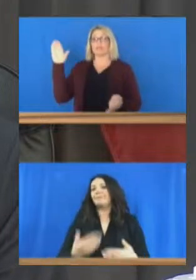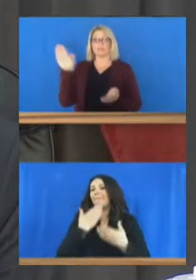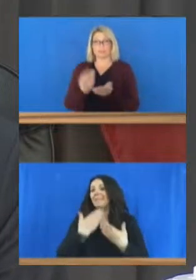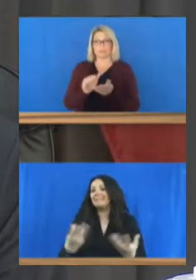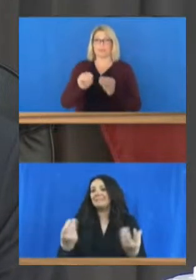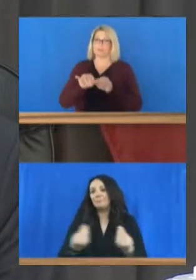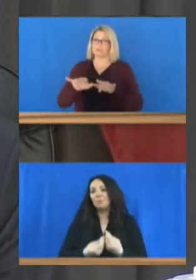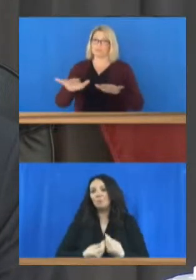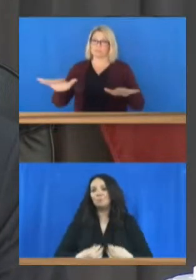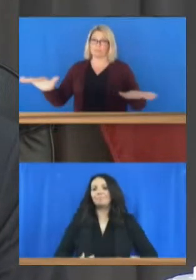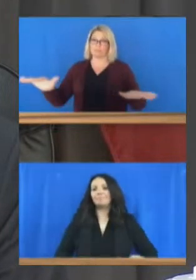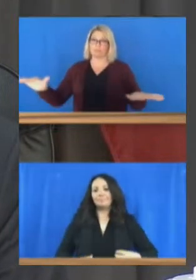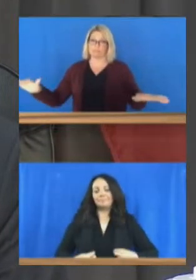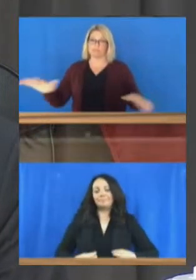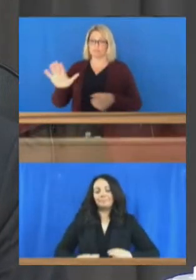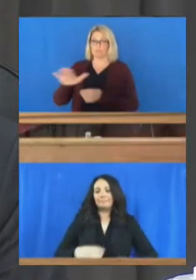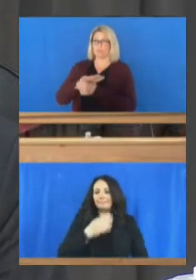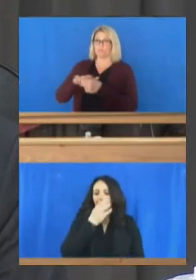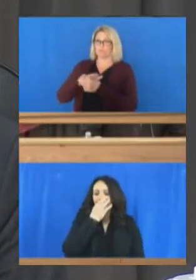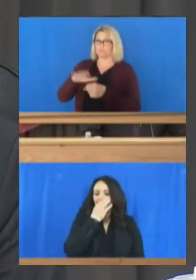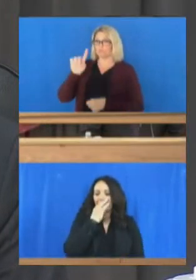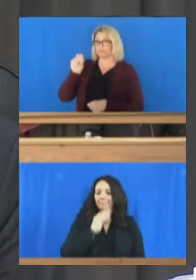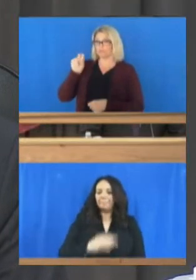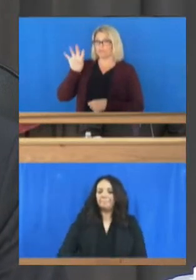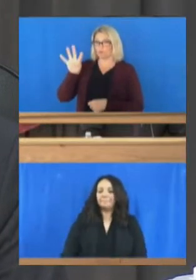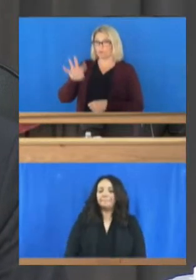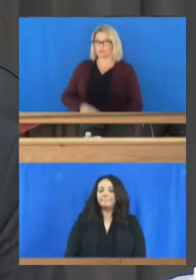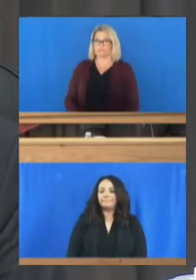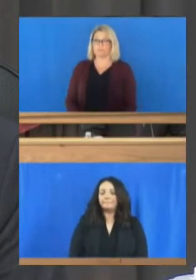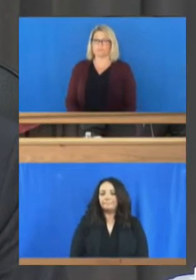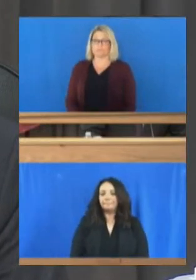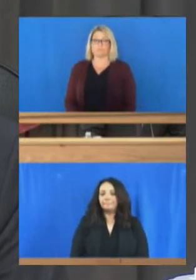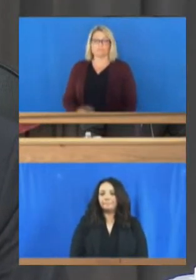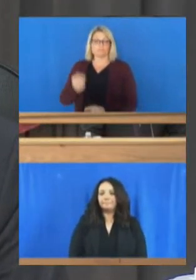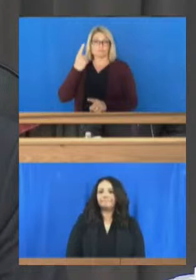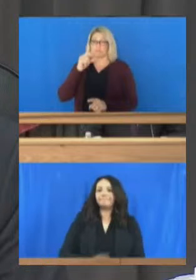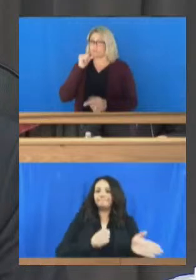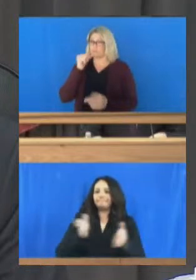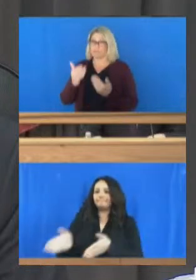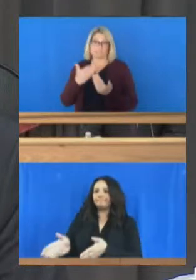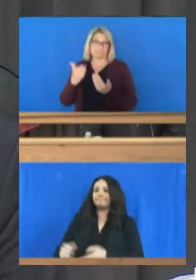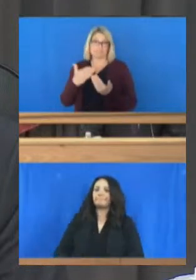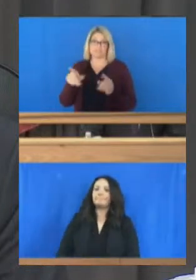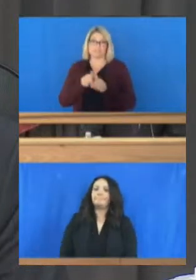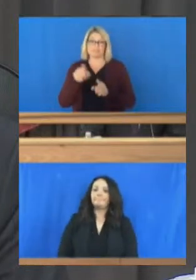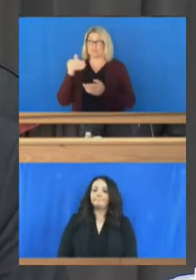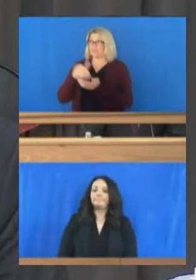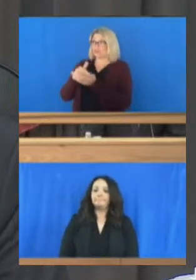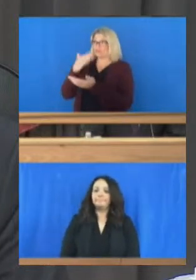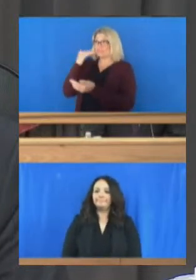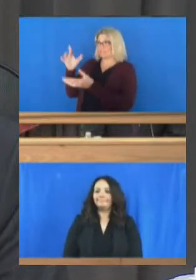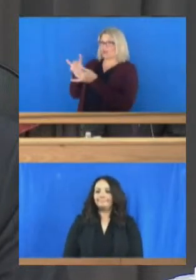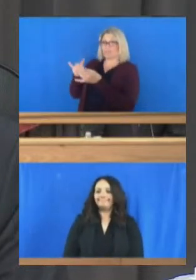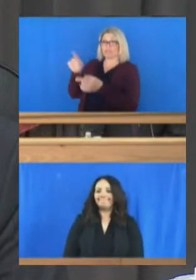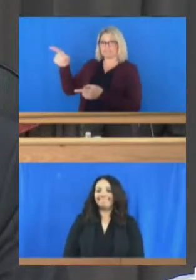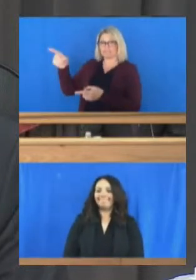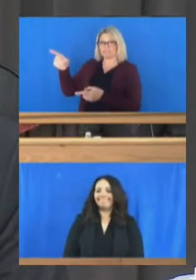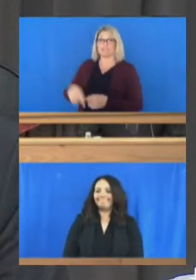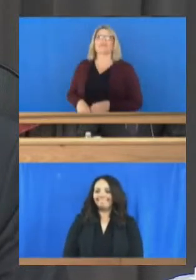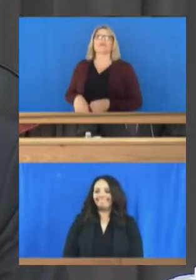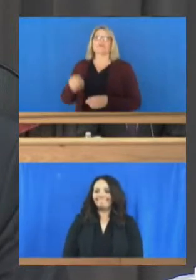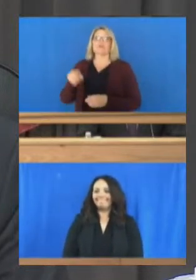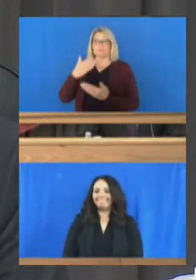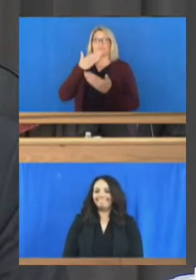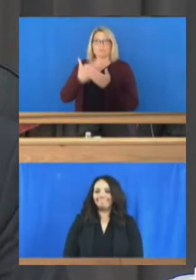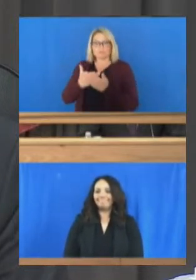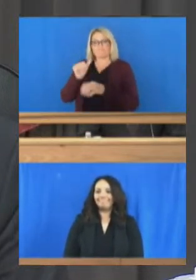areas from the orange back to the yellow alert level as of midnight tonight. As Dr. Russell said, the first time in a while that we've had the whole